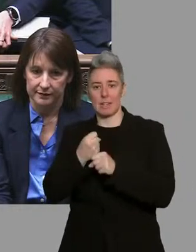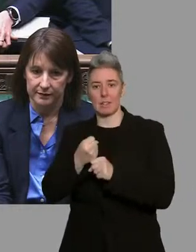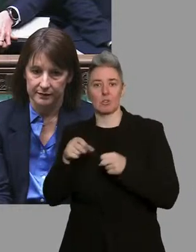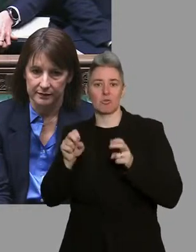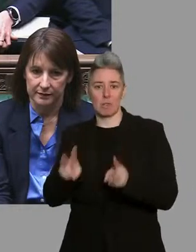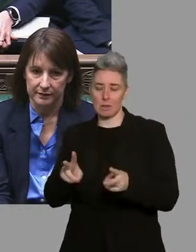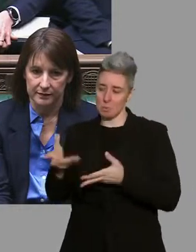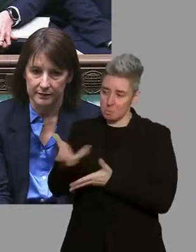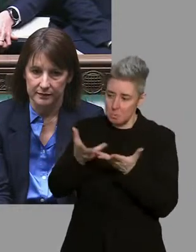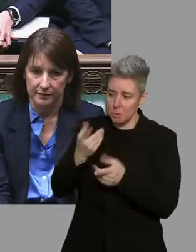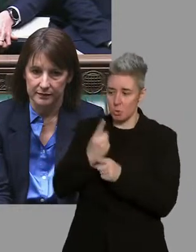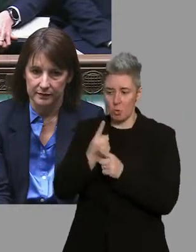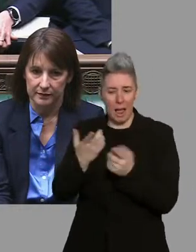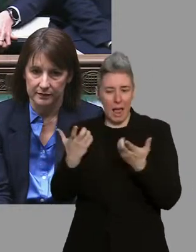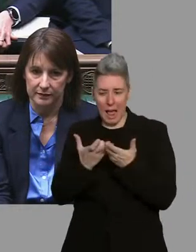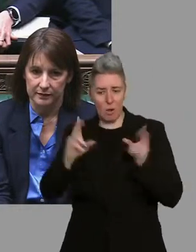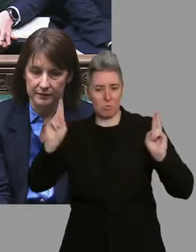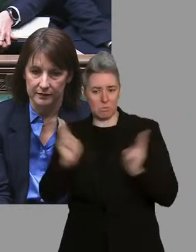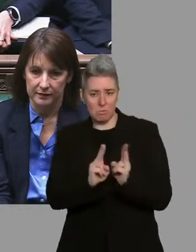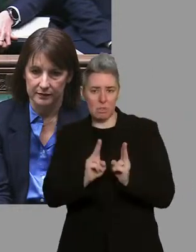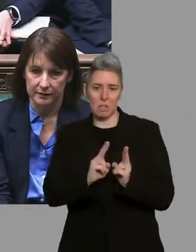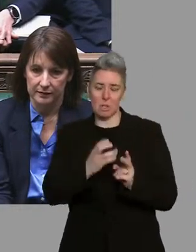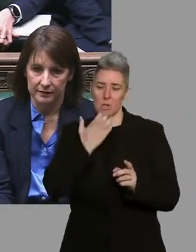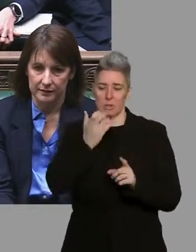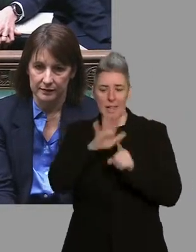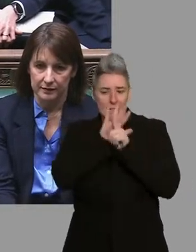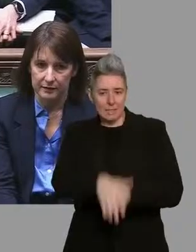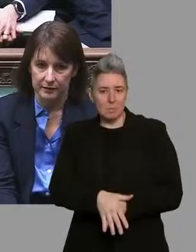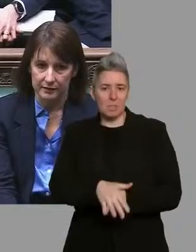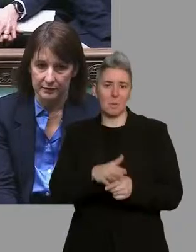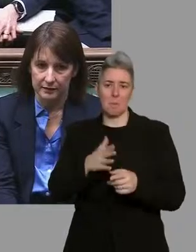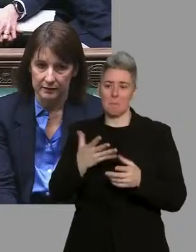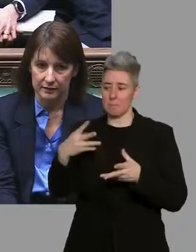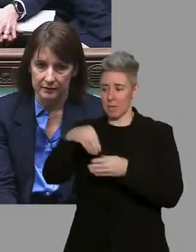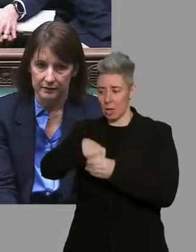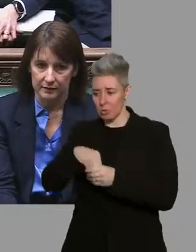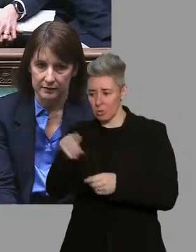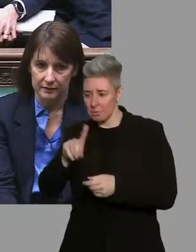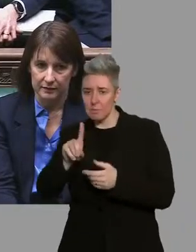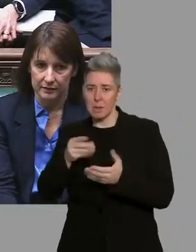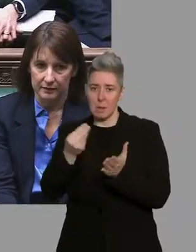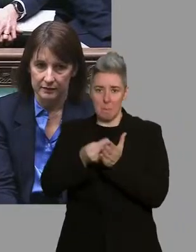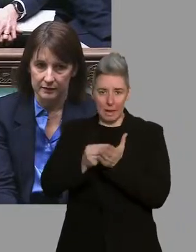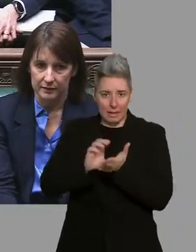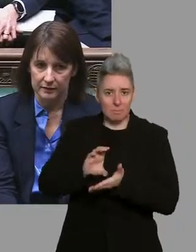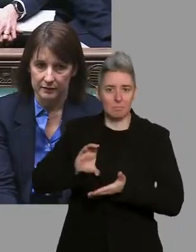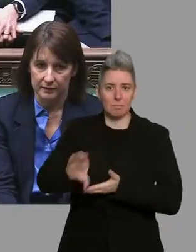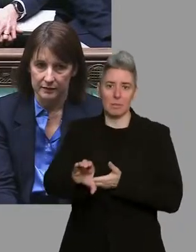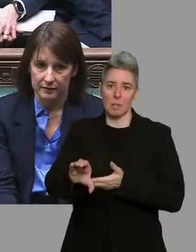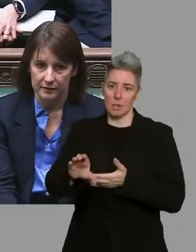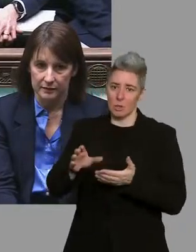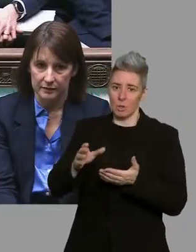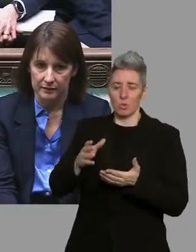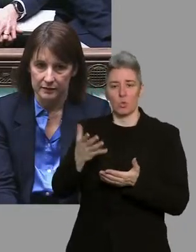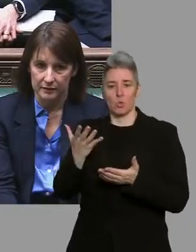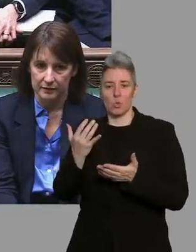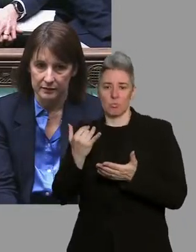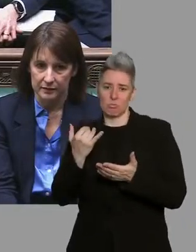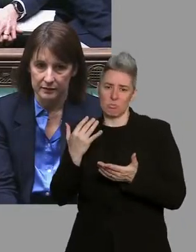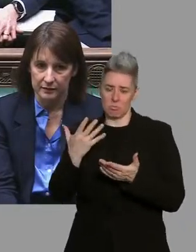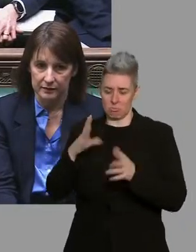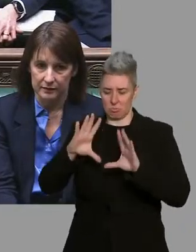£54 million for the Community Security Trust to continue their vital work, committing to building a new Holocaust Memorial and Learning